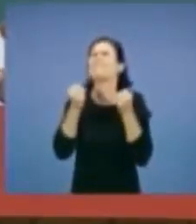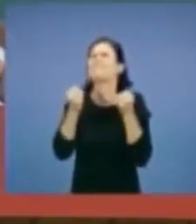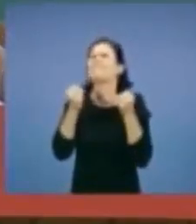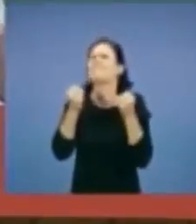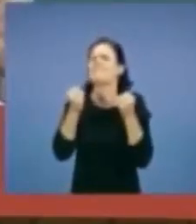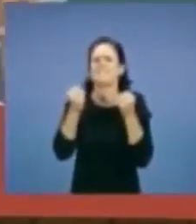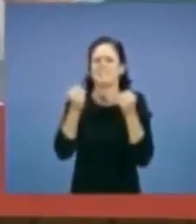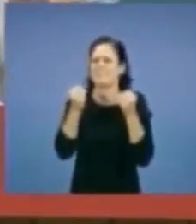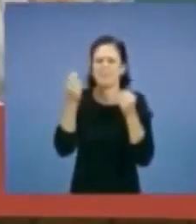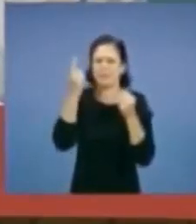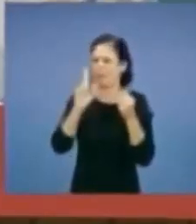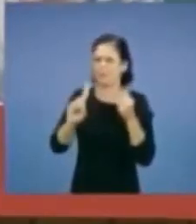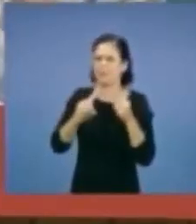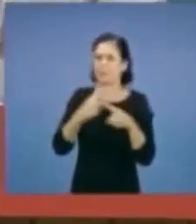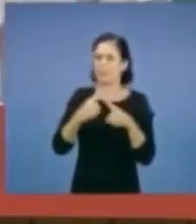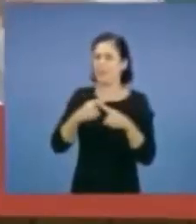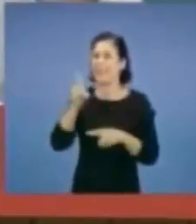he was,